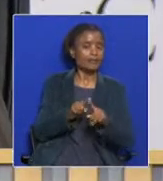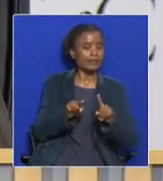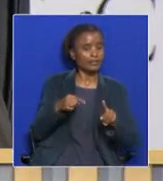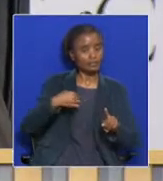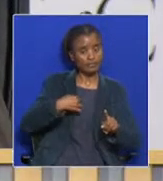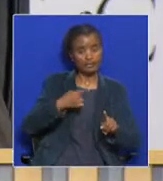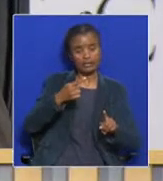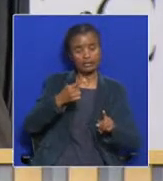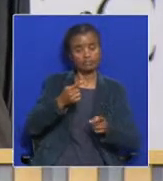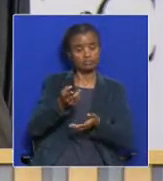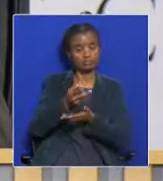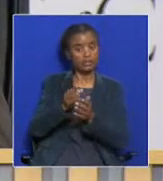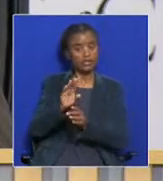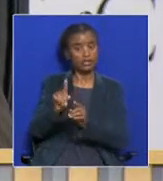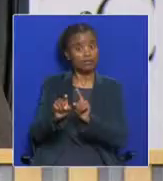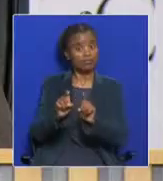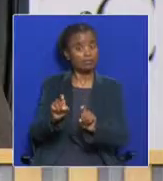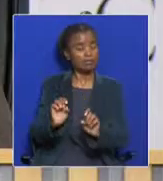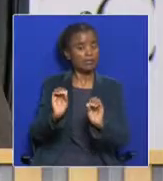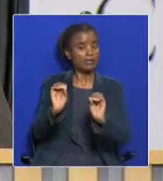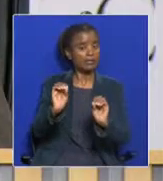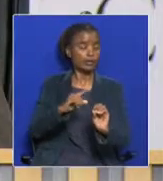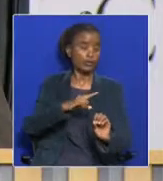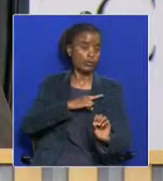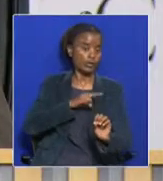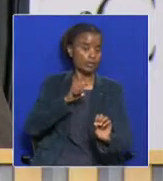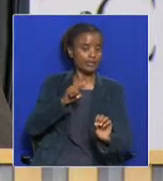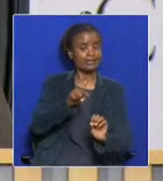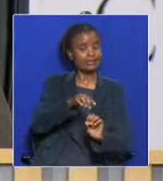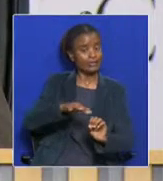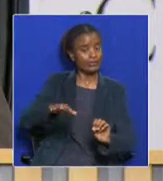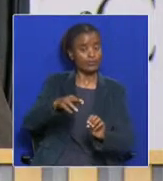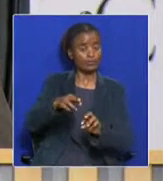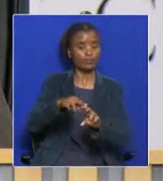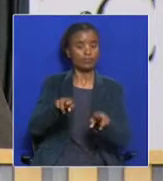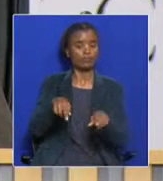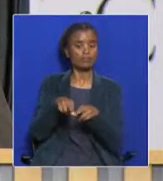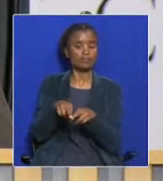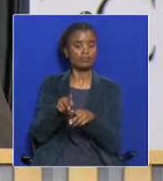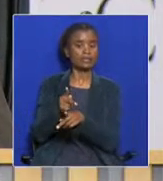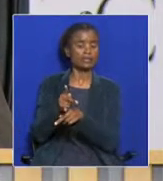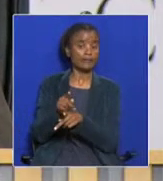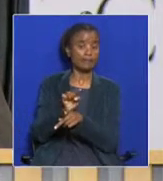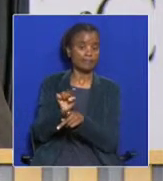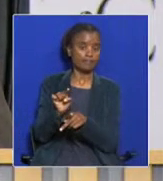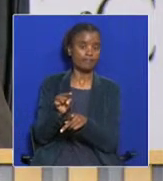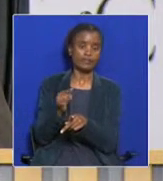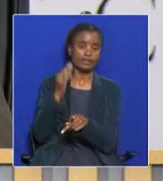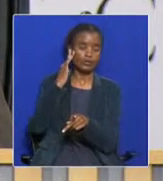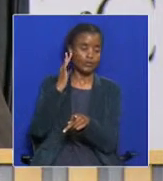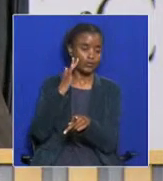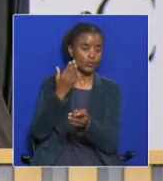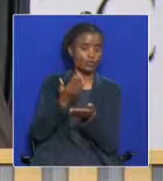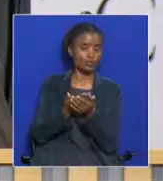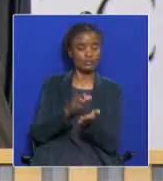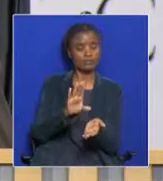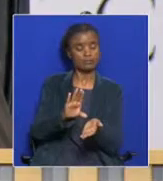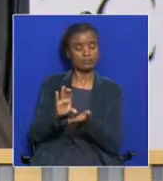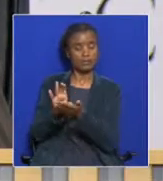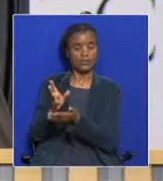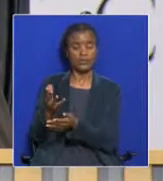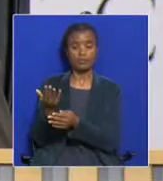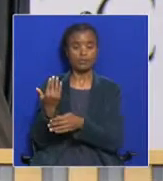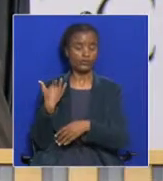to need that storage place, then they're going to call me to ask me to take away my exhibits from there, like I've had previous experiences. That was